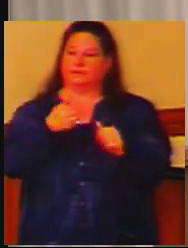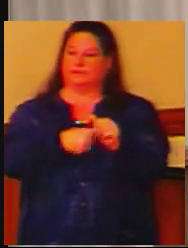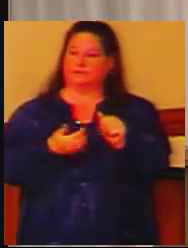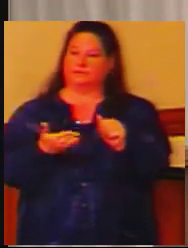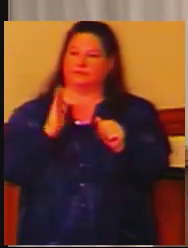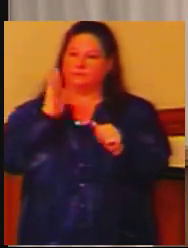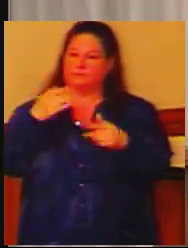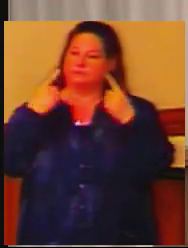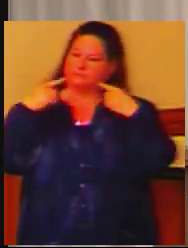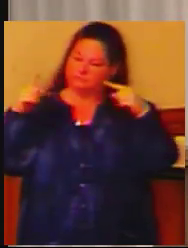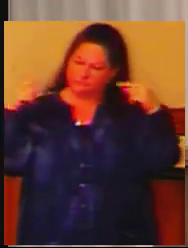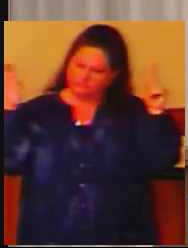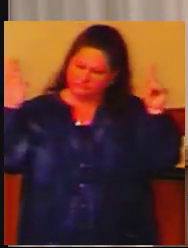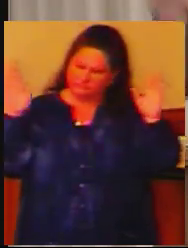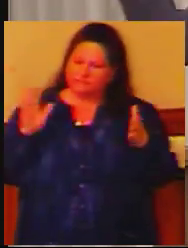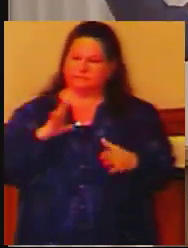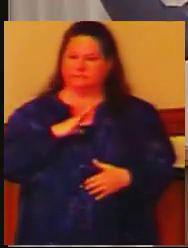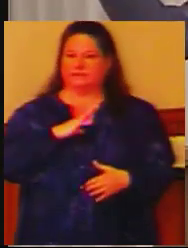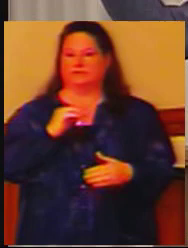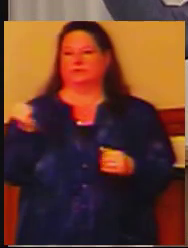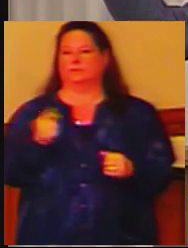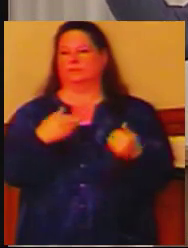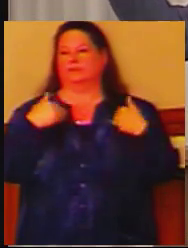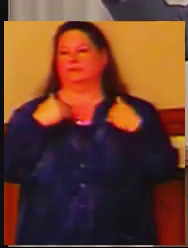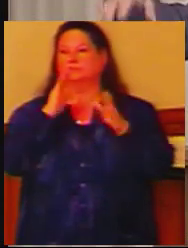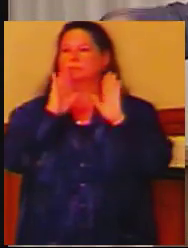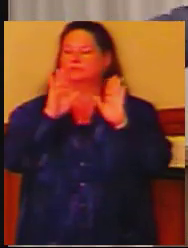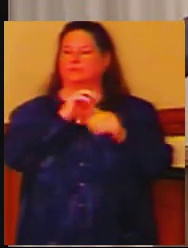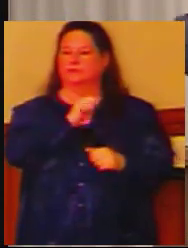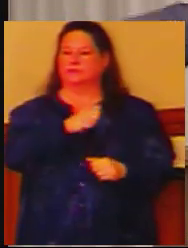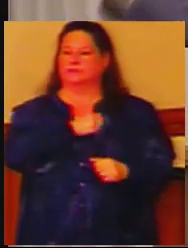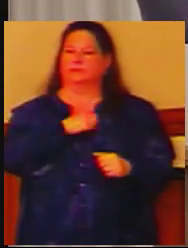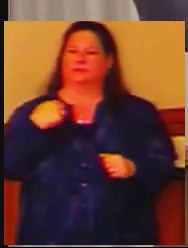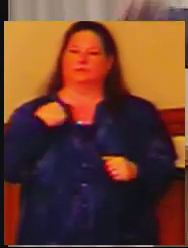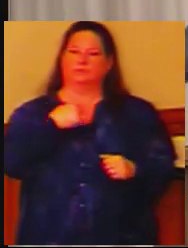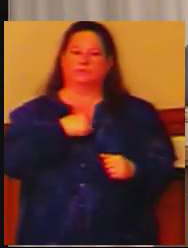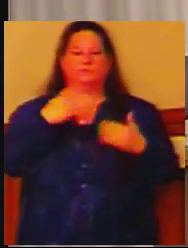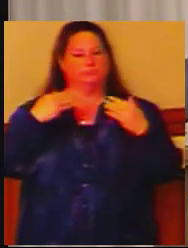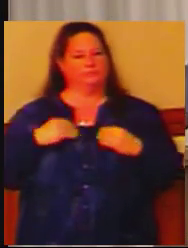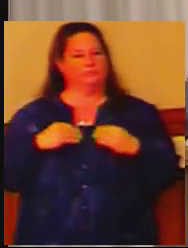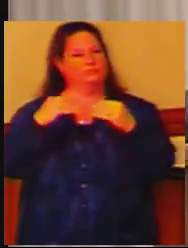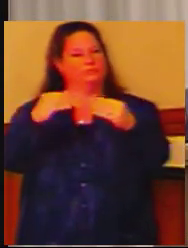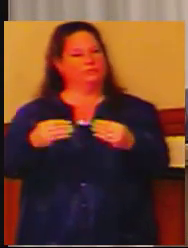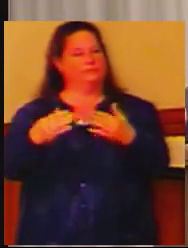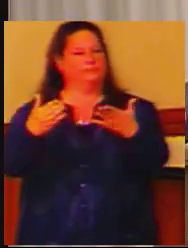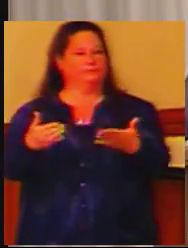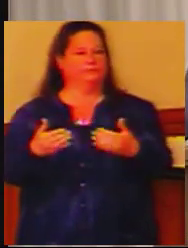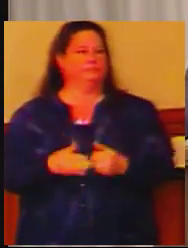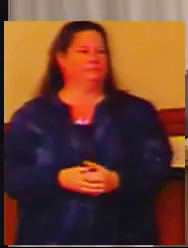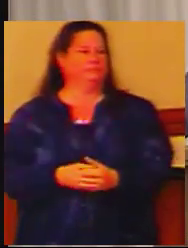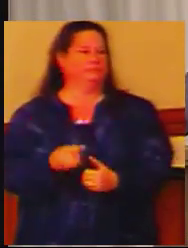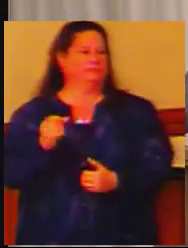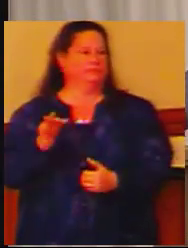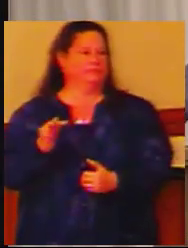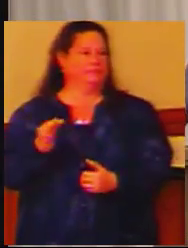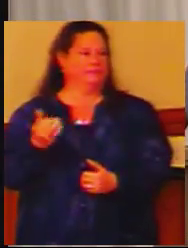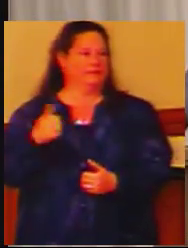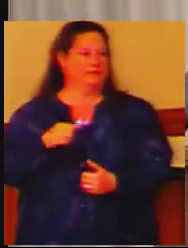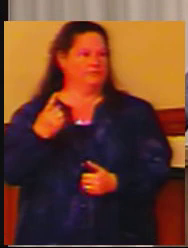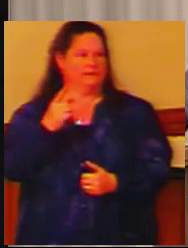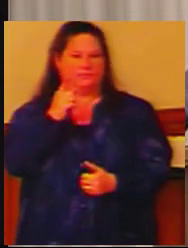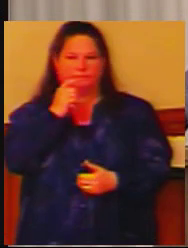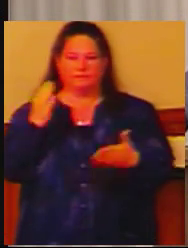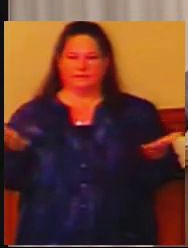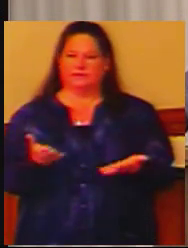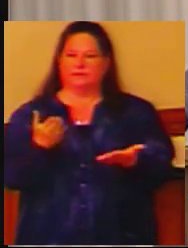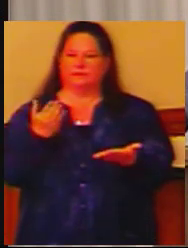work out perfectly. Everybody will have a great attitude, and we'll just move right along. So if there's anyone